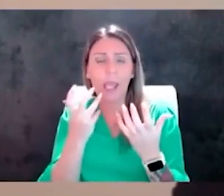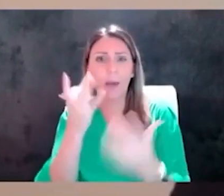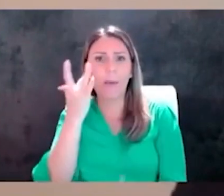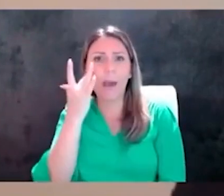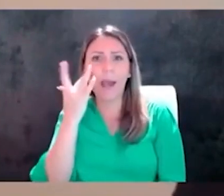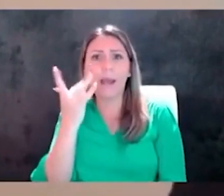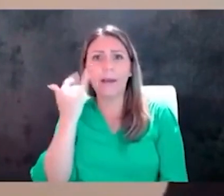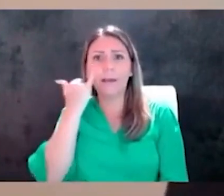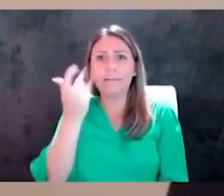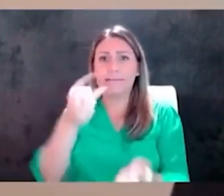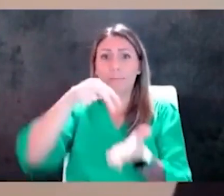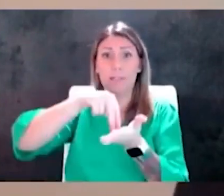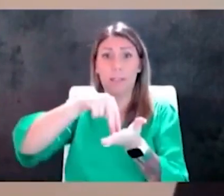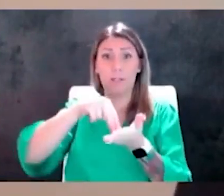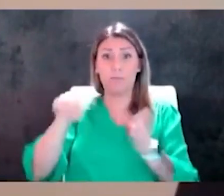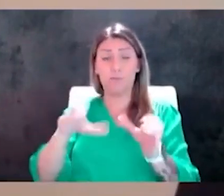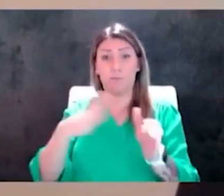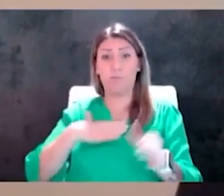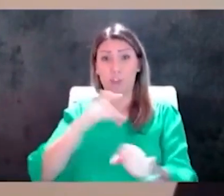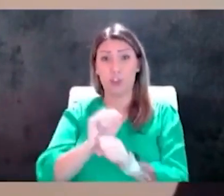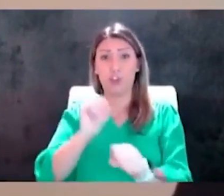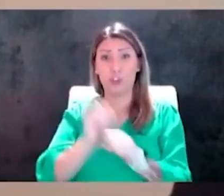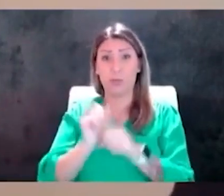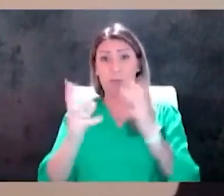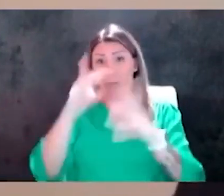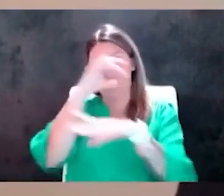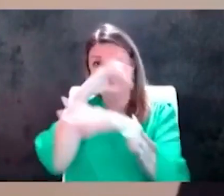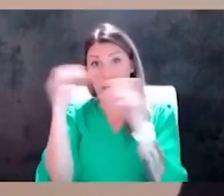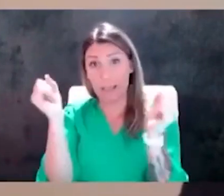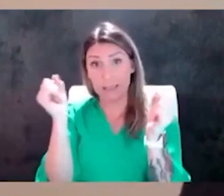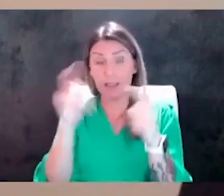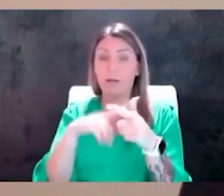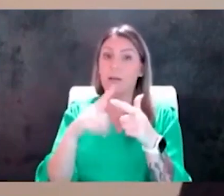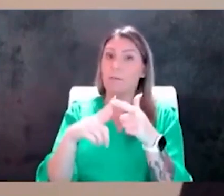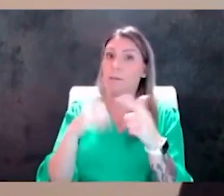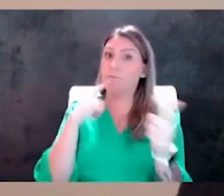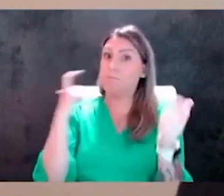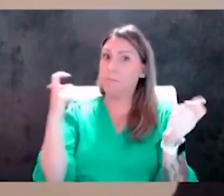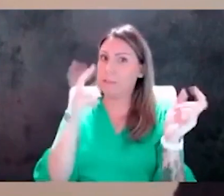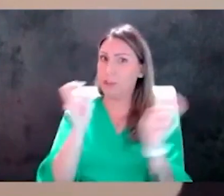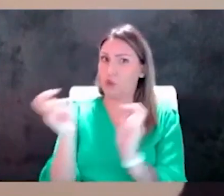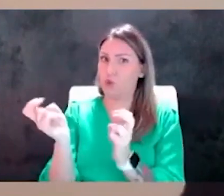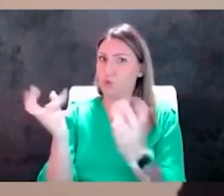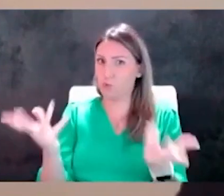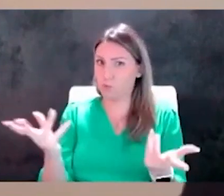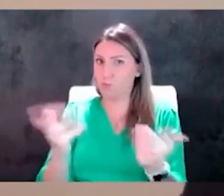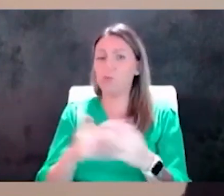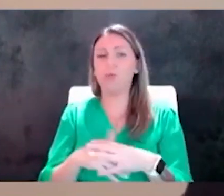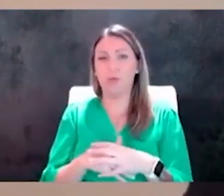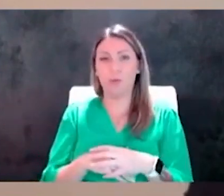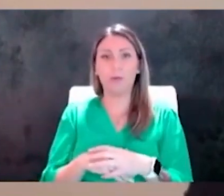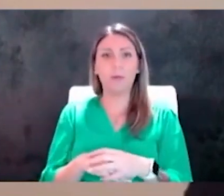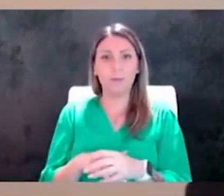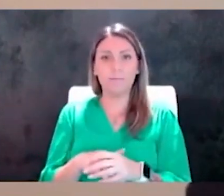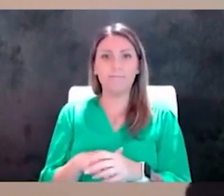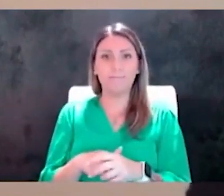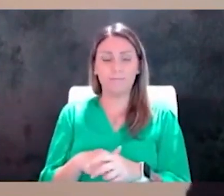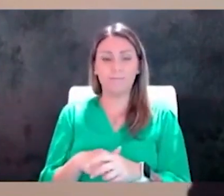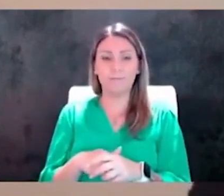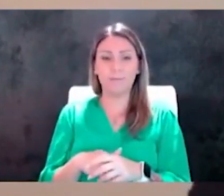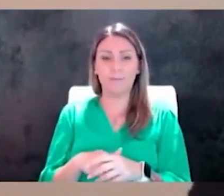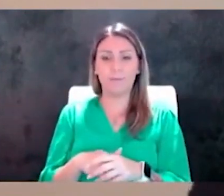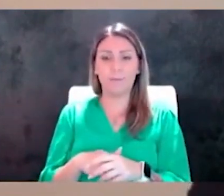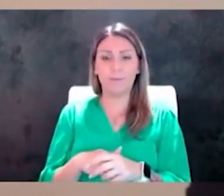up to try to do my job, I might pass out, and then we're going to have a lot bigger problem on our hands here. And so it was